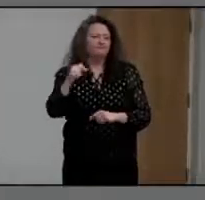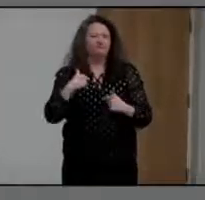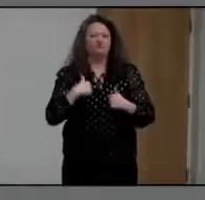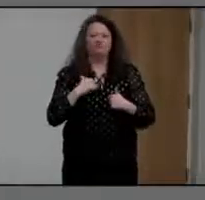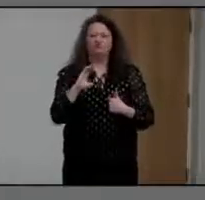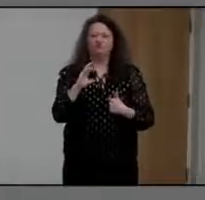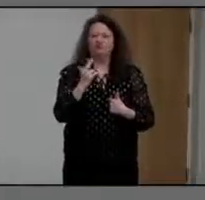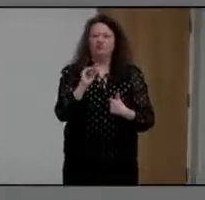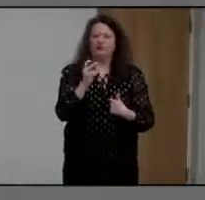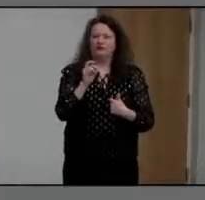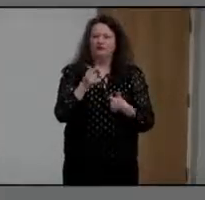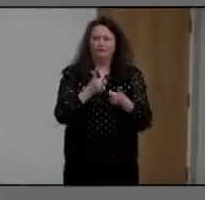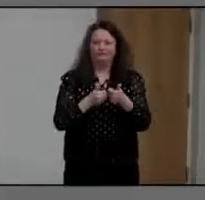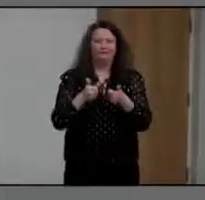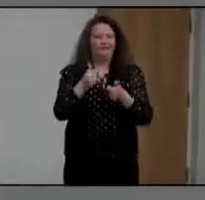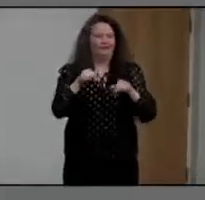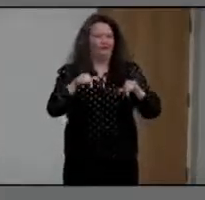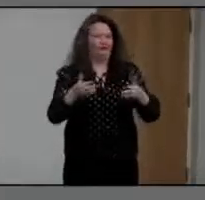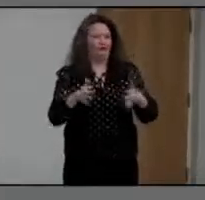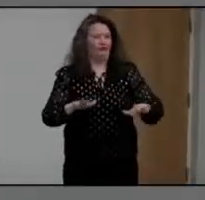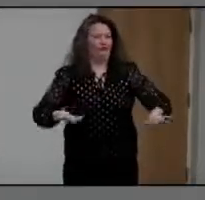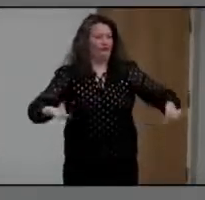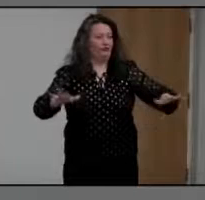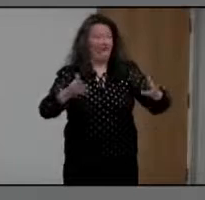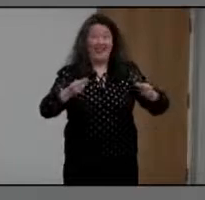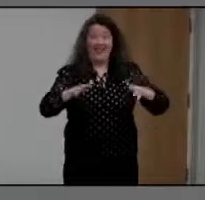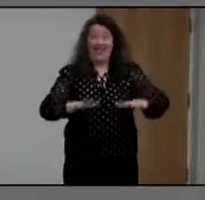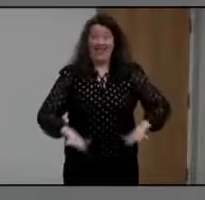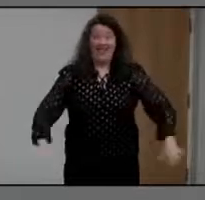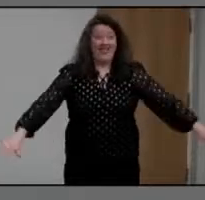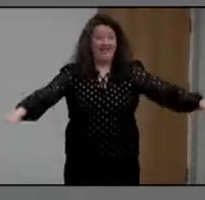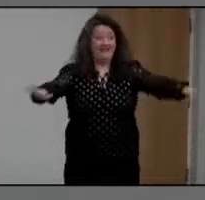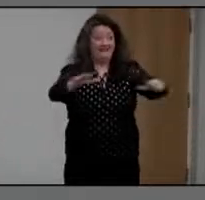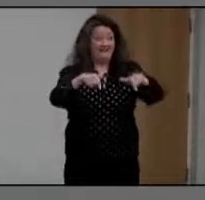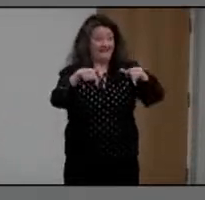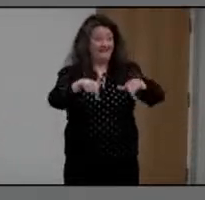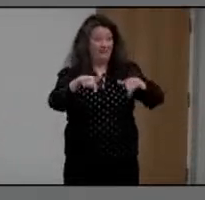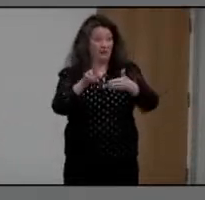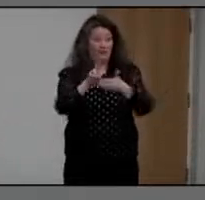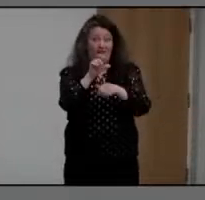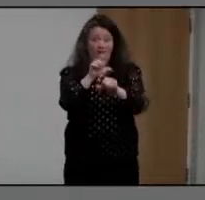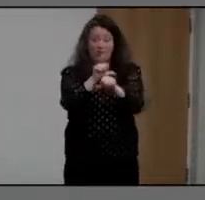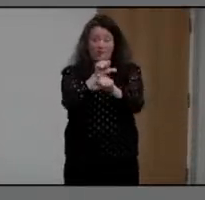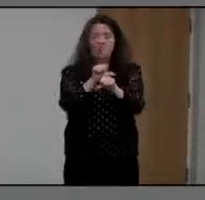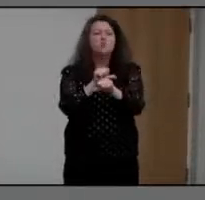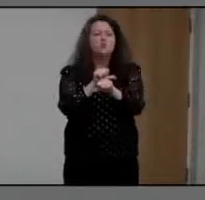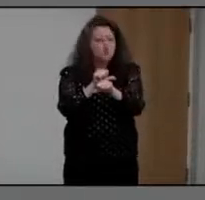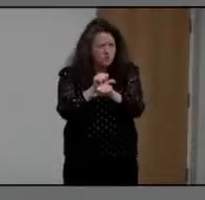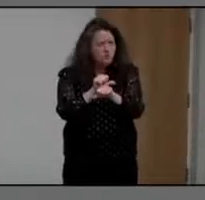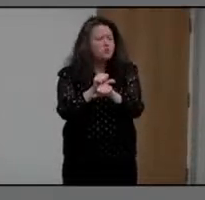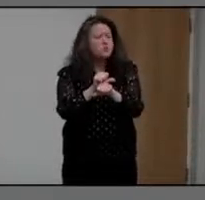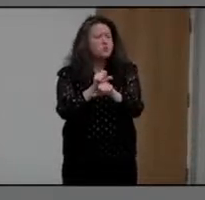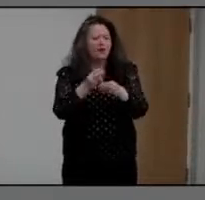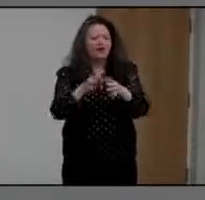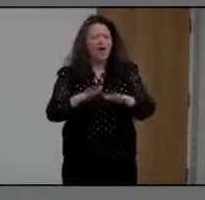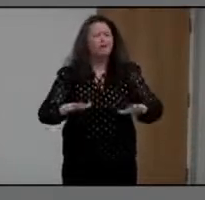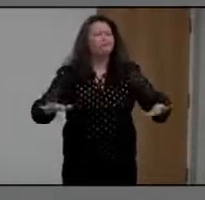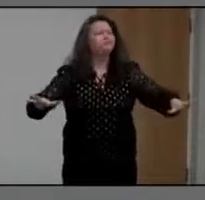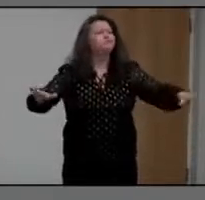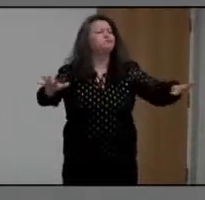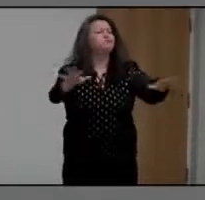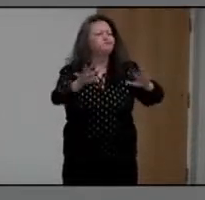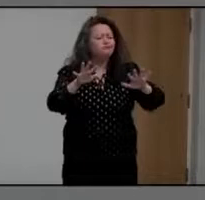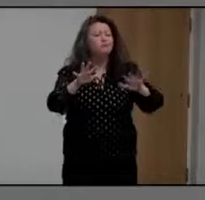Alberta. This land has been a gathering place for centuries. I'd like to acknowledge that the University of Alberta